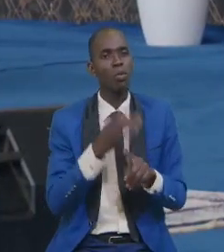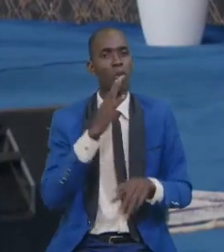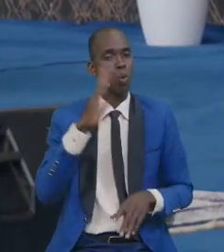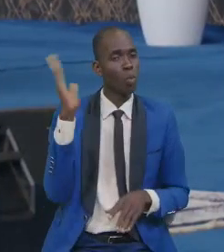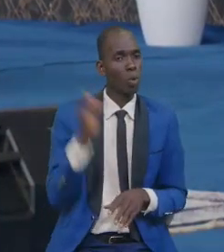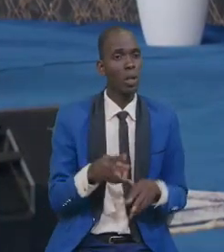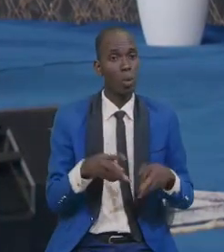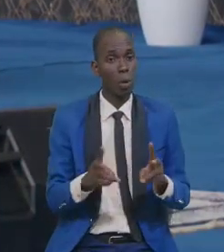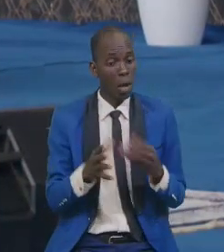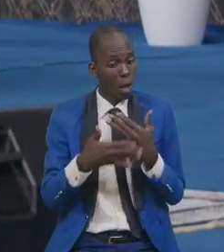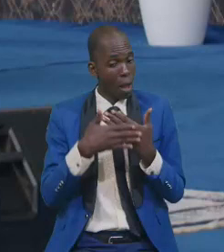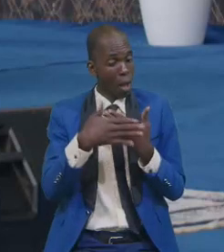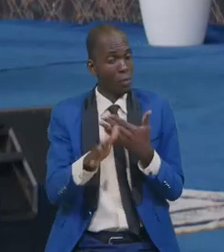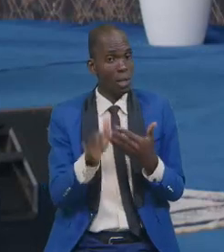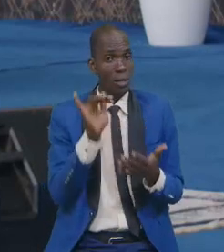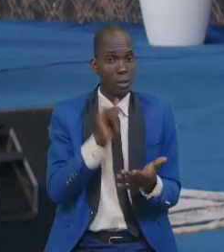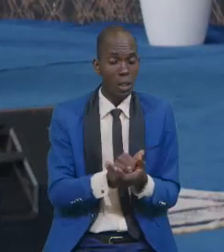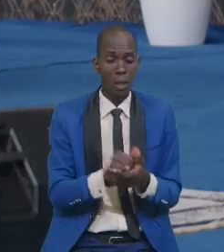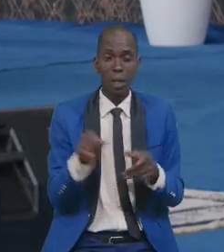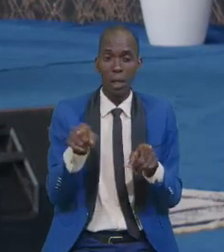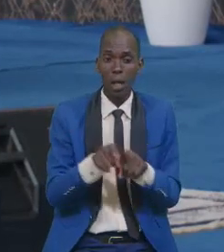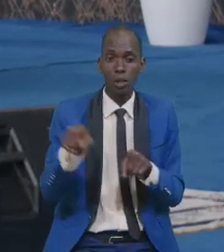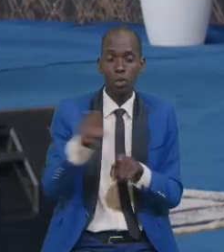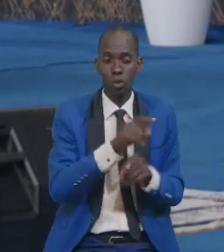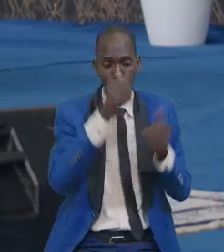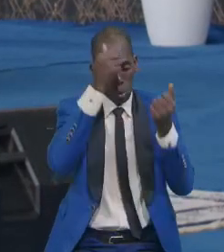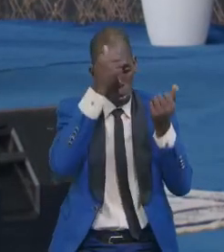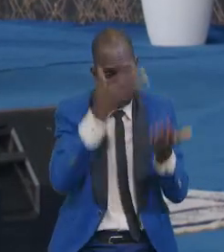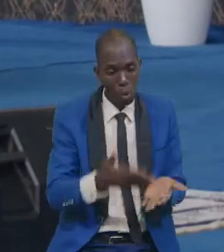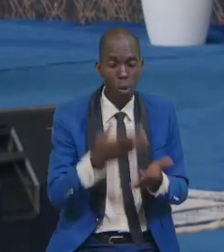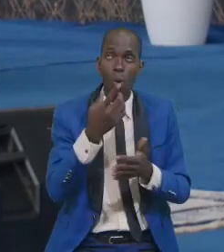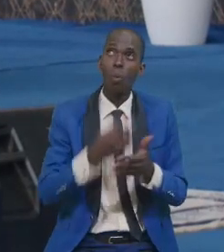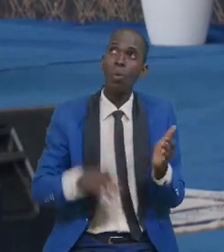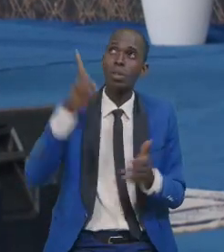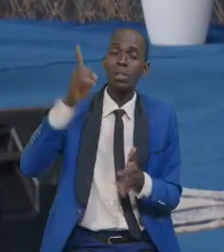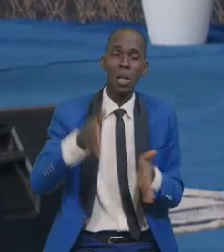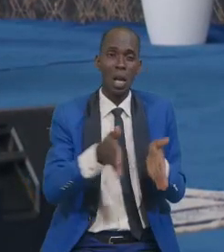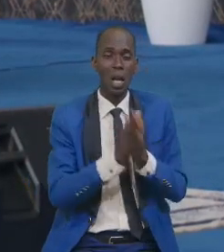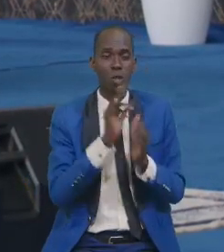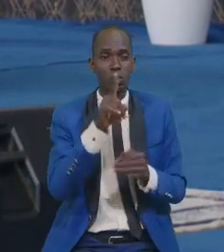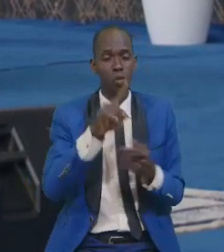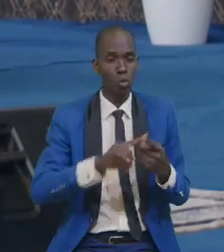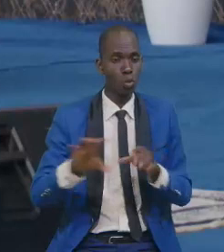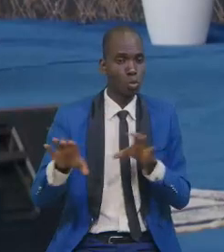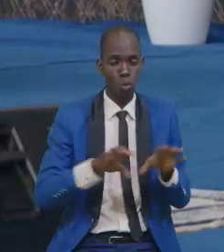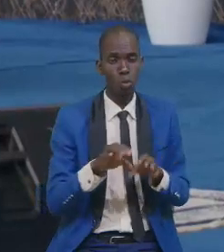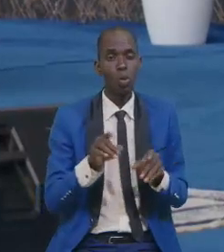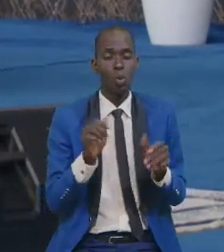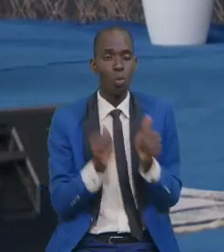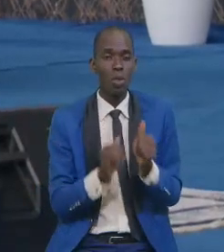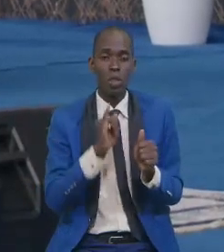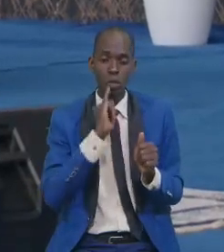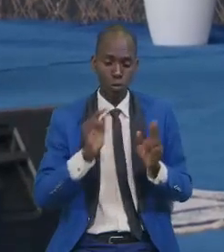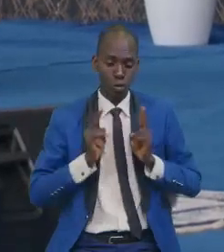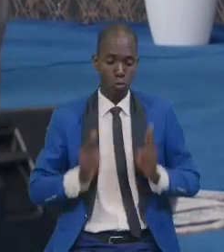after that, as you do what is humanly possible and what God has commanded the human to